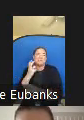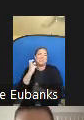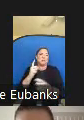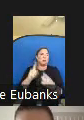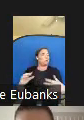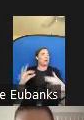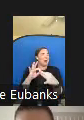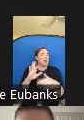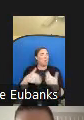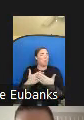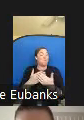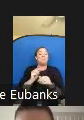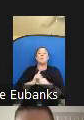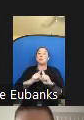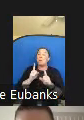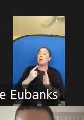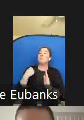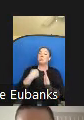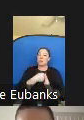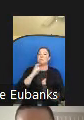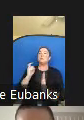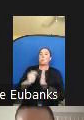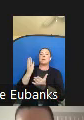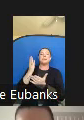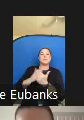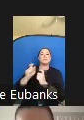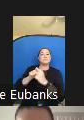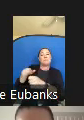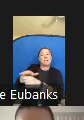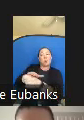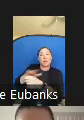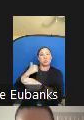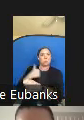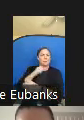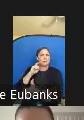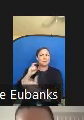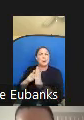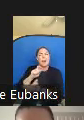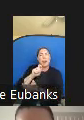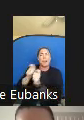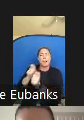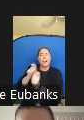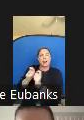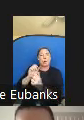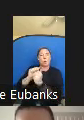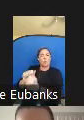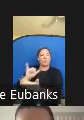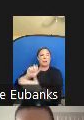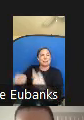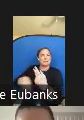that there are tweaks that we see in some locations to the kiln designs so that they seem to be able to radiate and